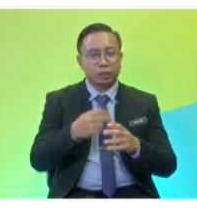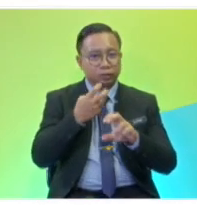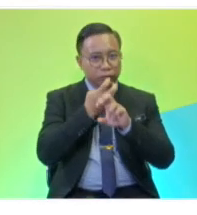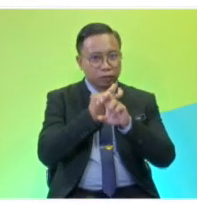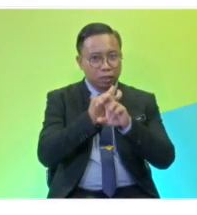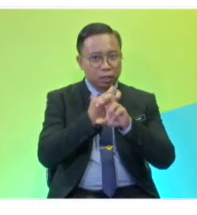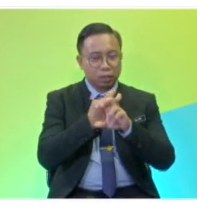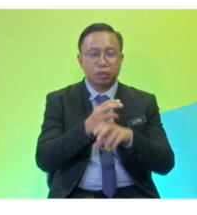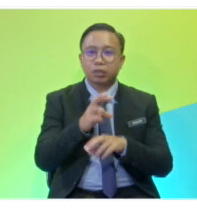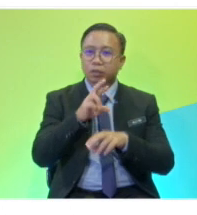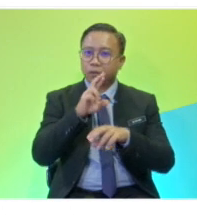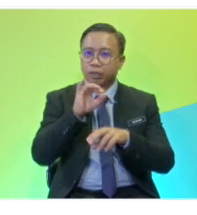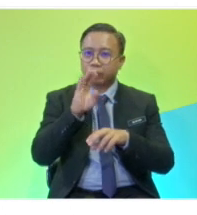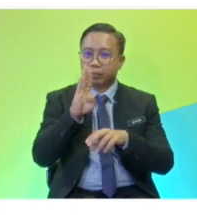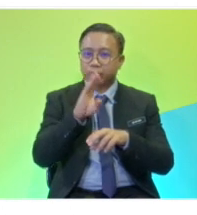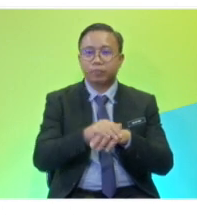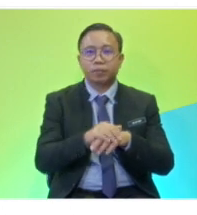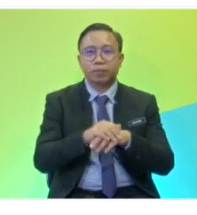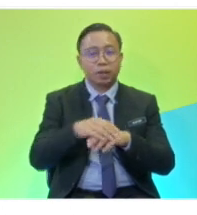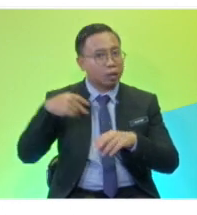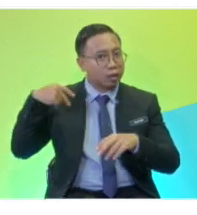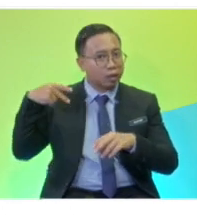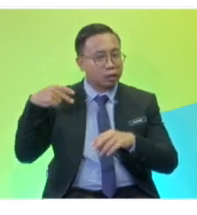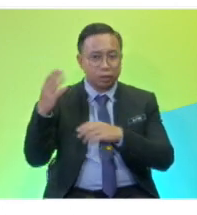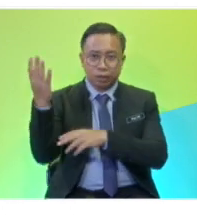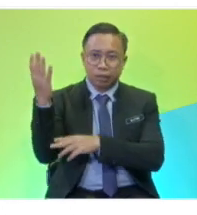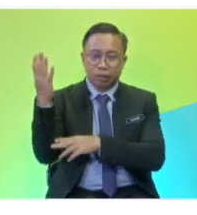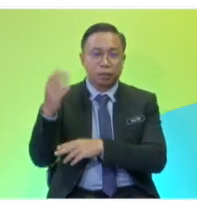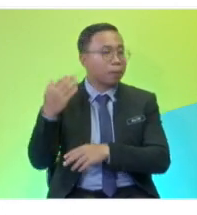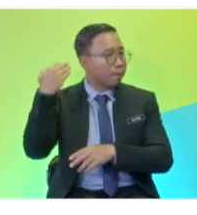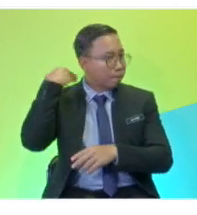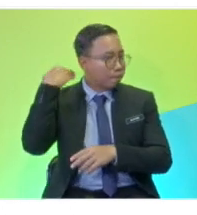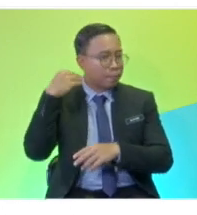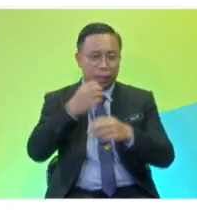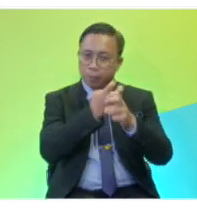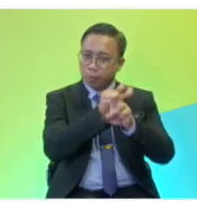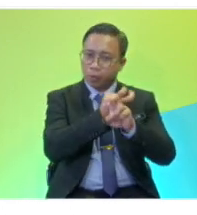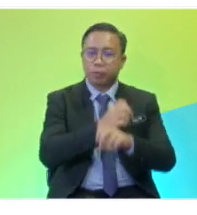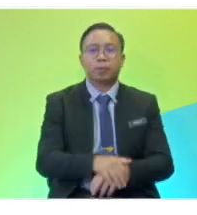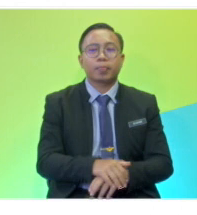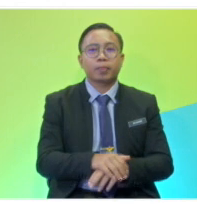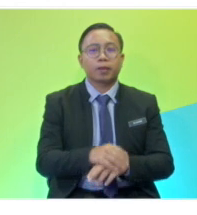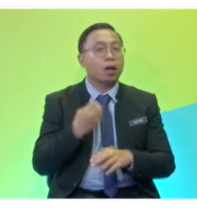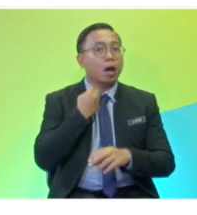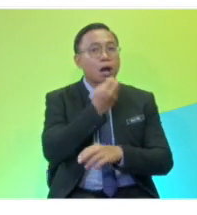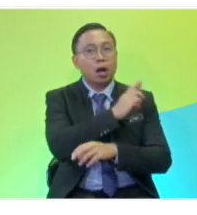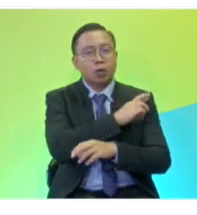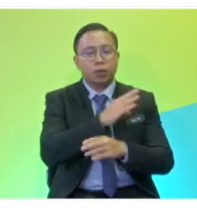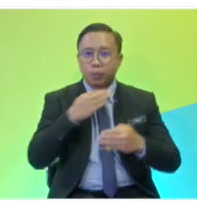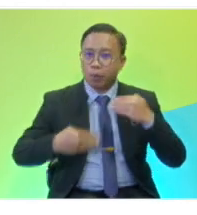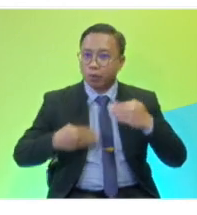rib, hand bone, leg bone and back bone. So this is all about bones in our body, right? Yes, these